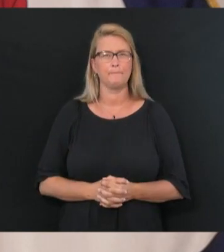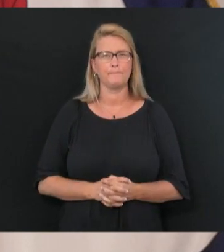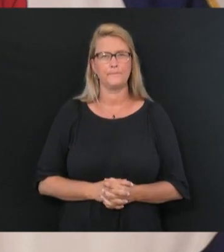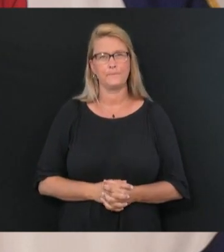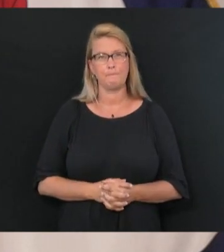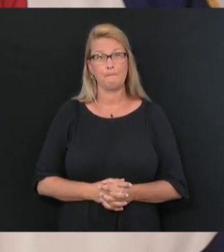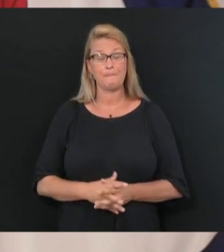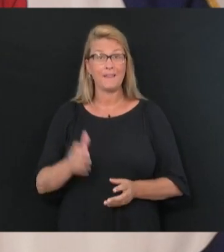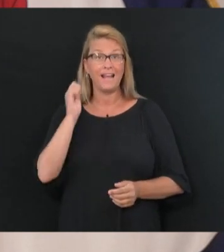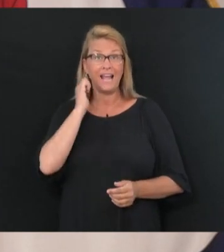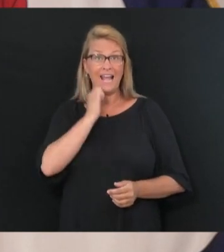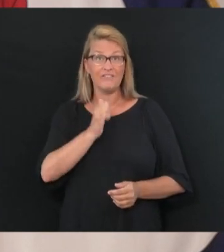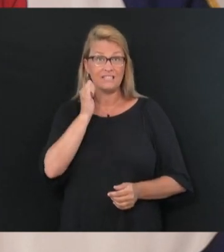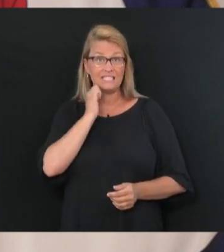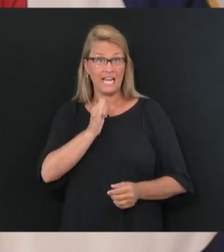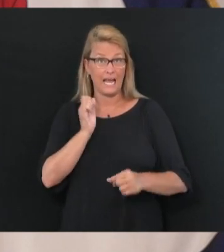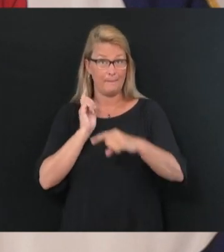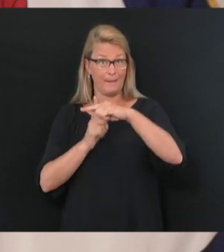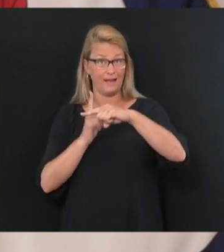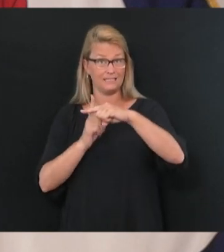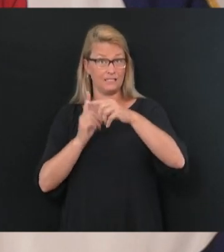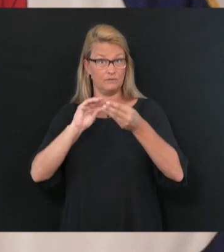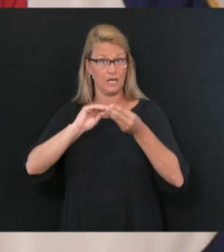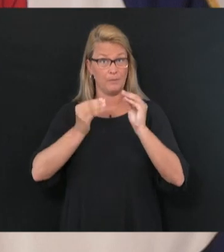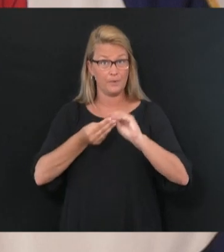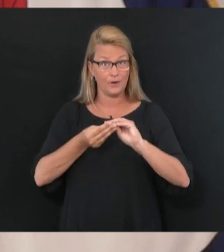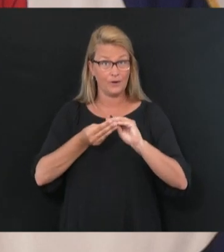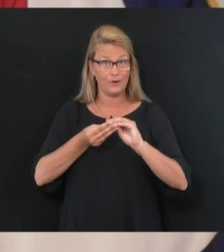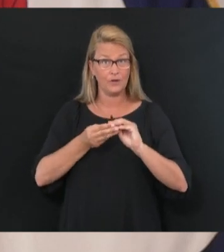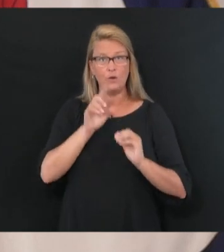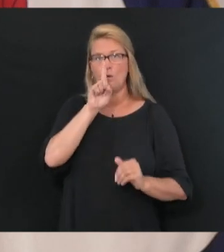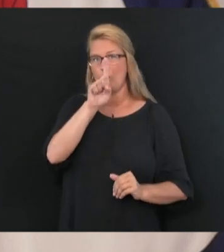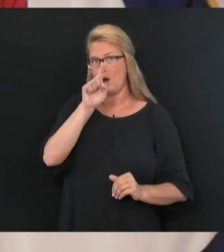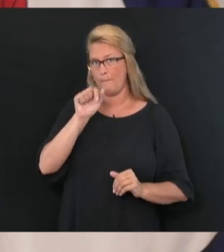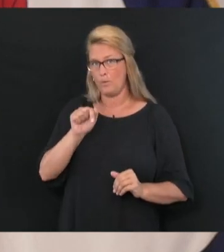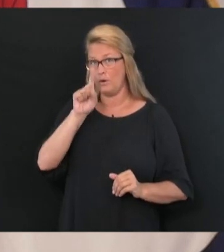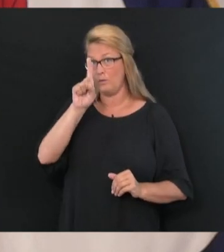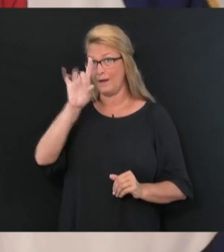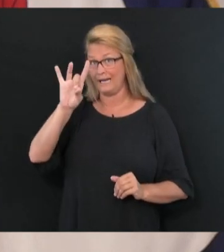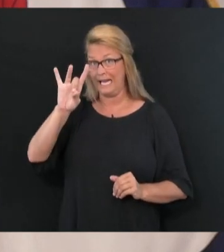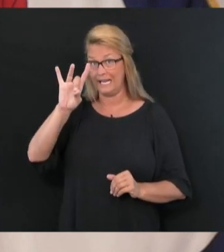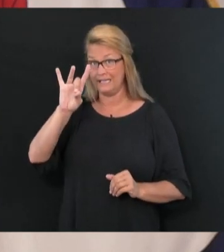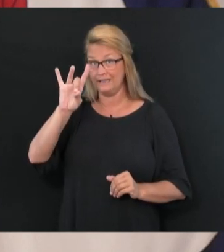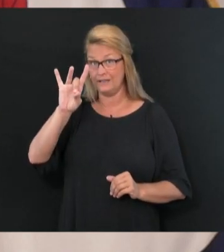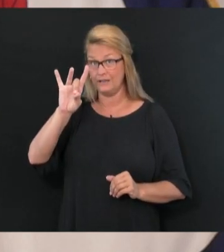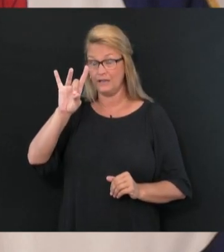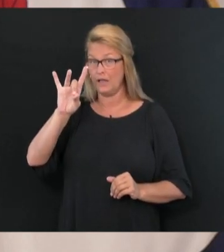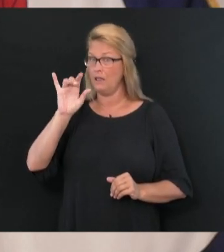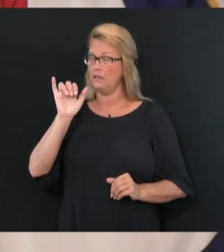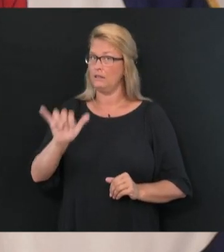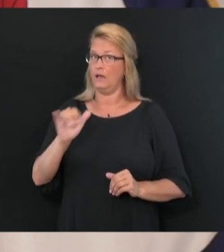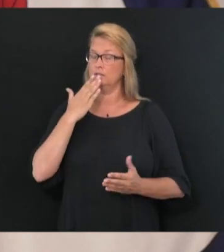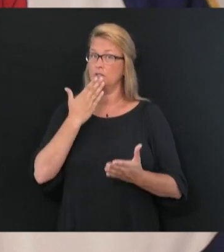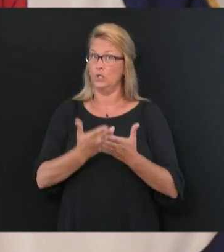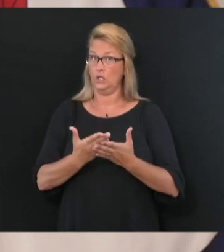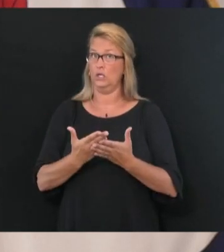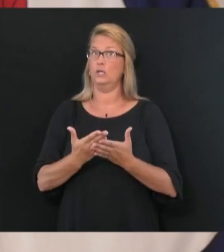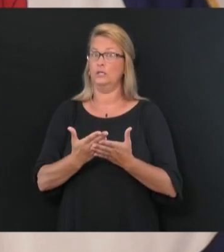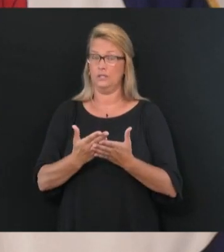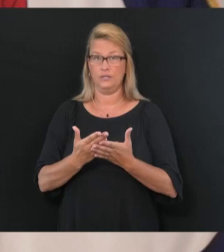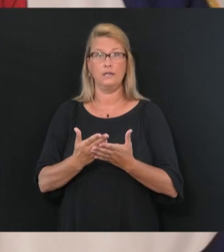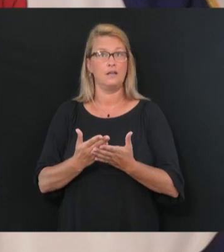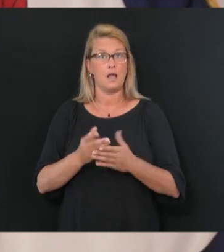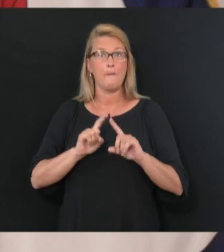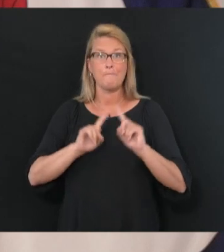daily positivity rate today is at 1.18, and that's great. But we